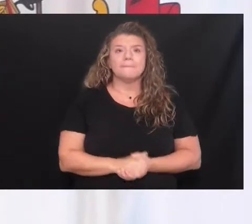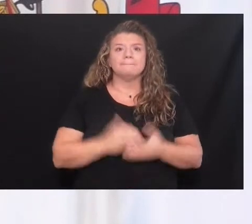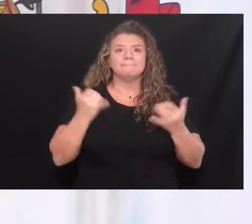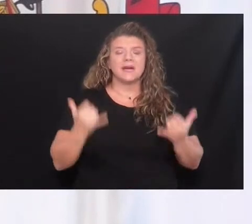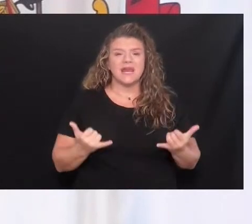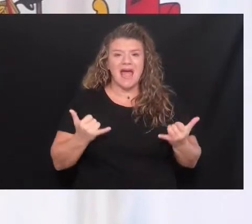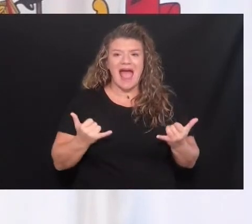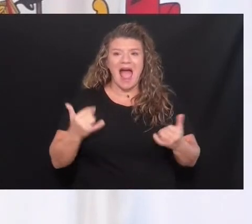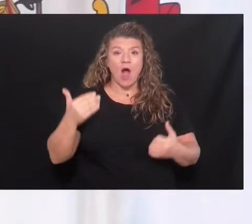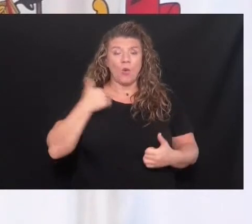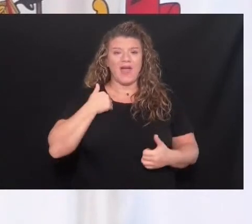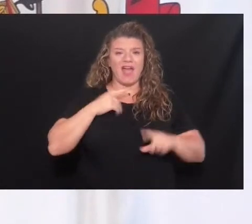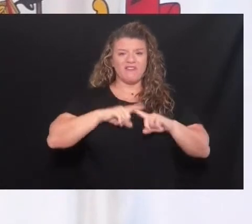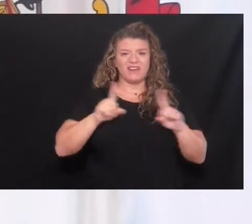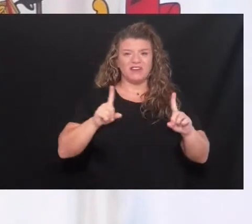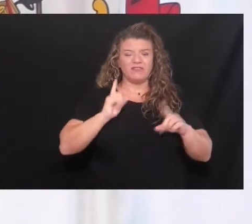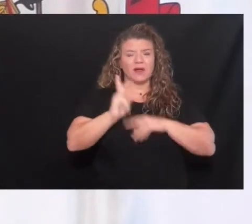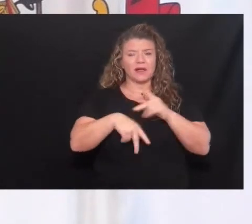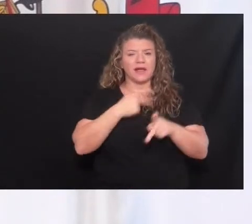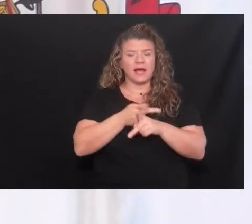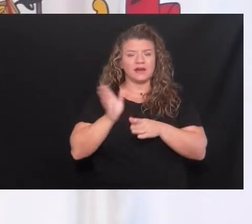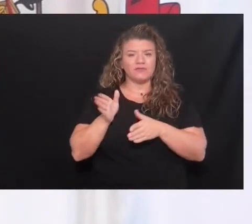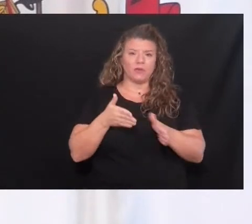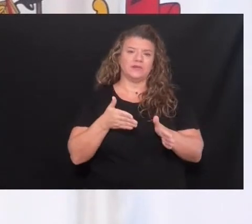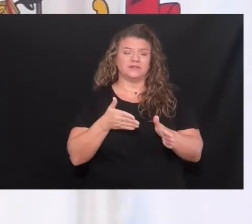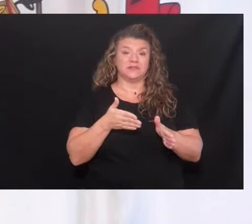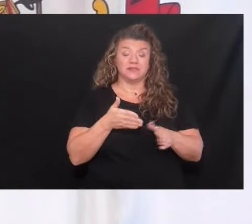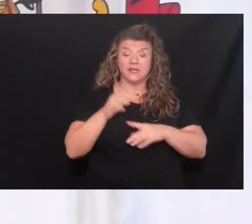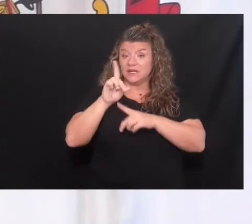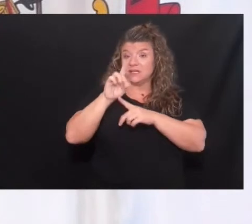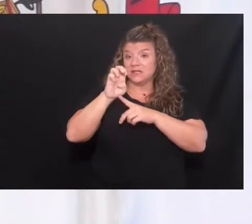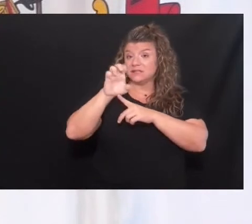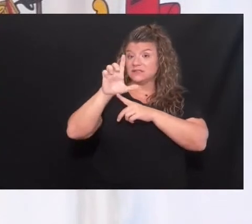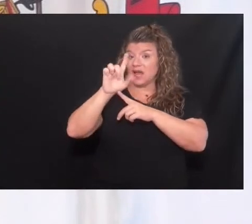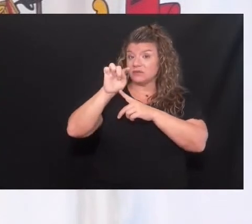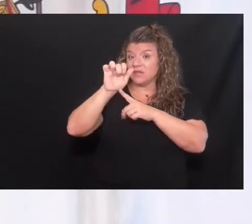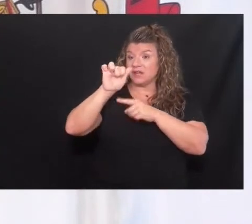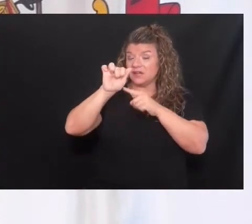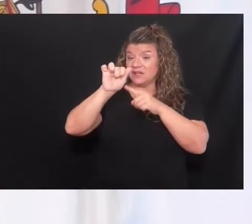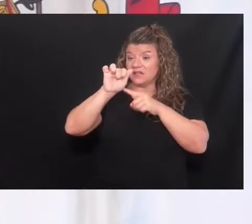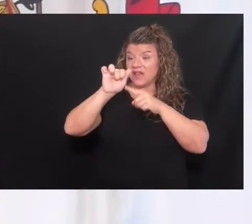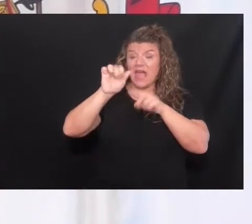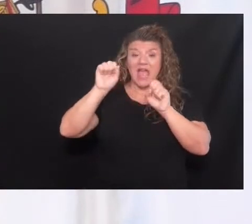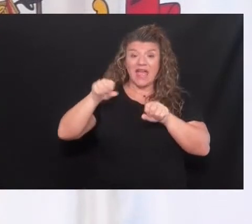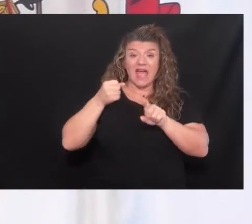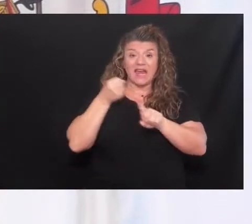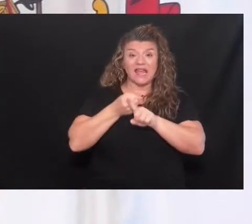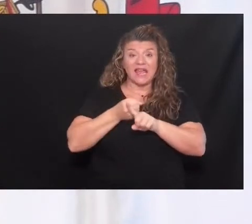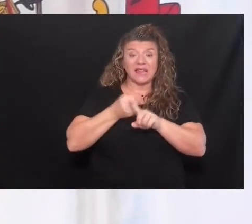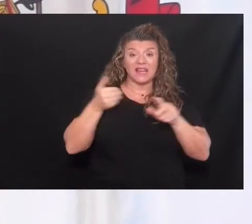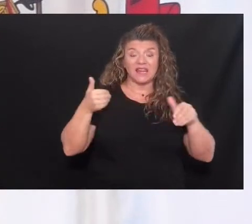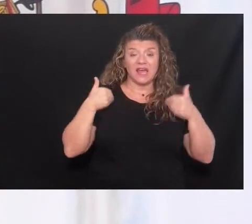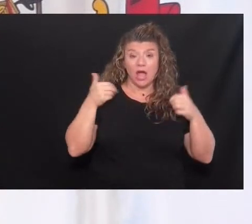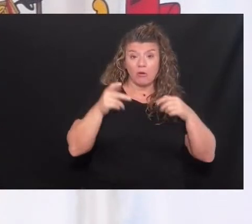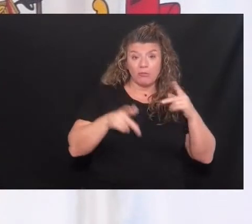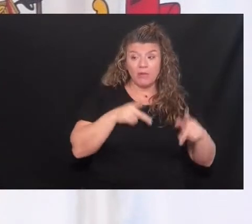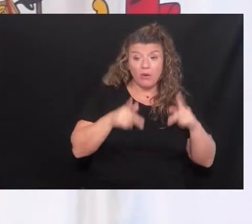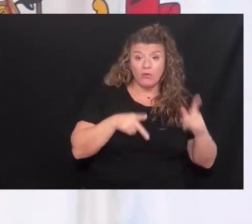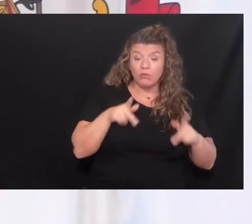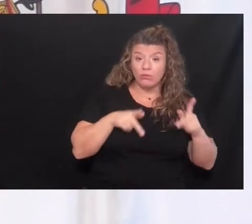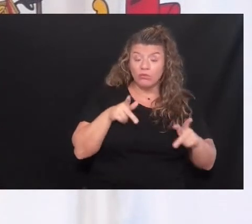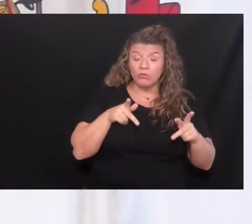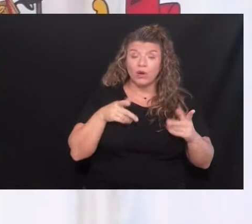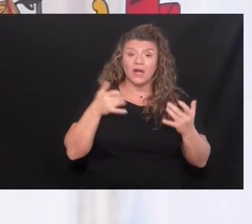got a different twist, do we not? This Delta variant can jump on our young people. And now